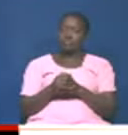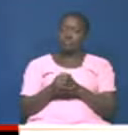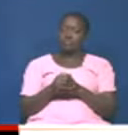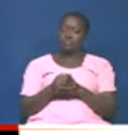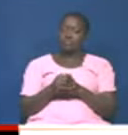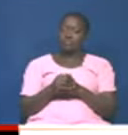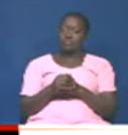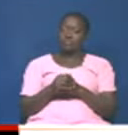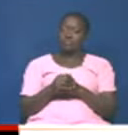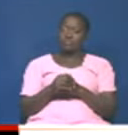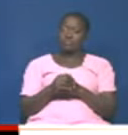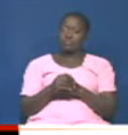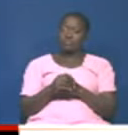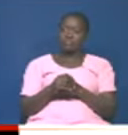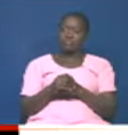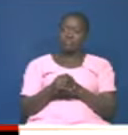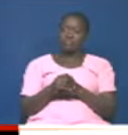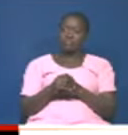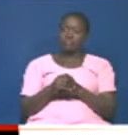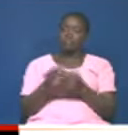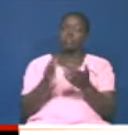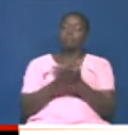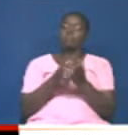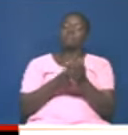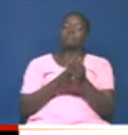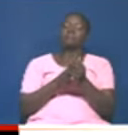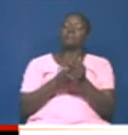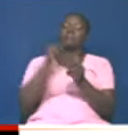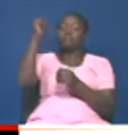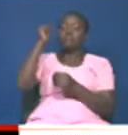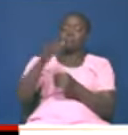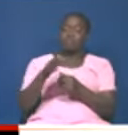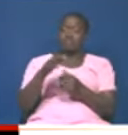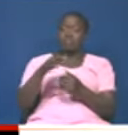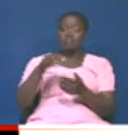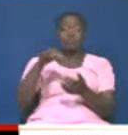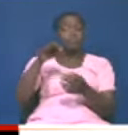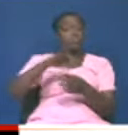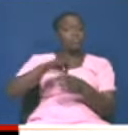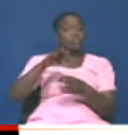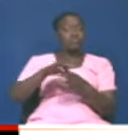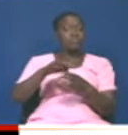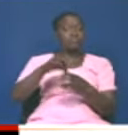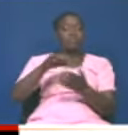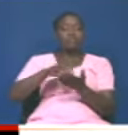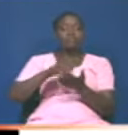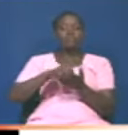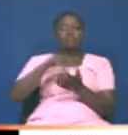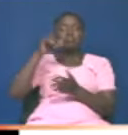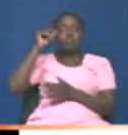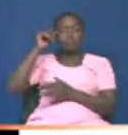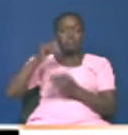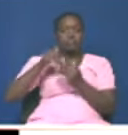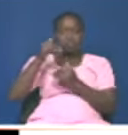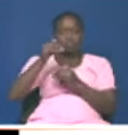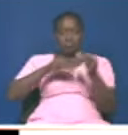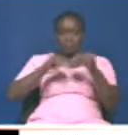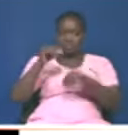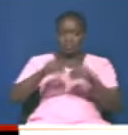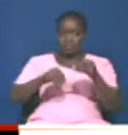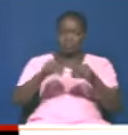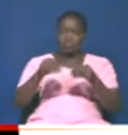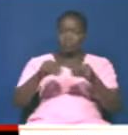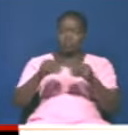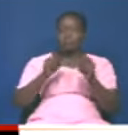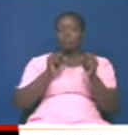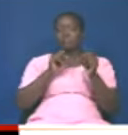To other matters, a cross-section of politicians vying for elective positions in the county of Mombasa in the forthcoming general election is